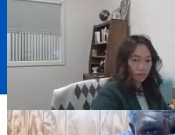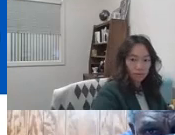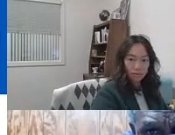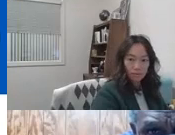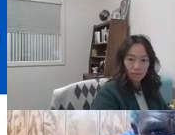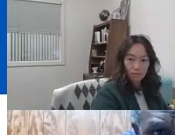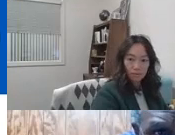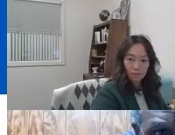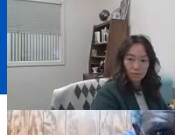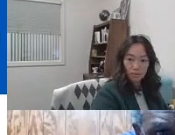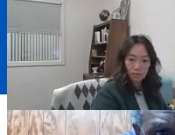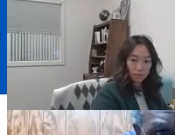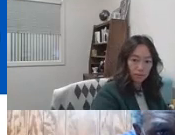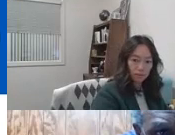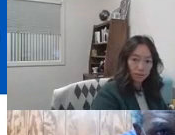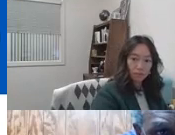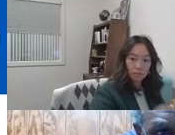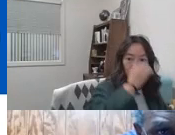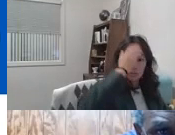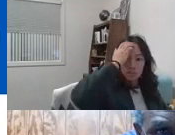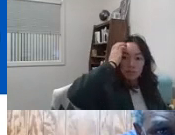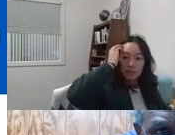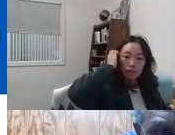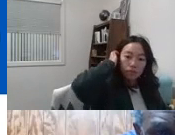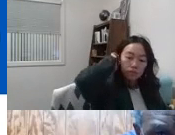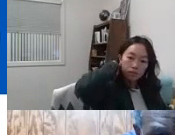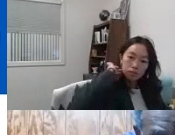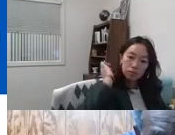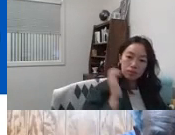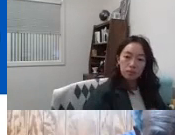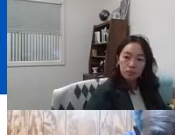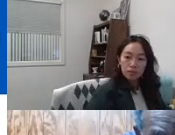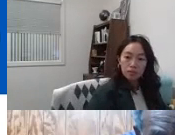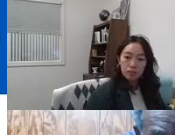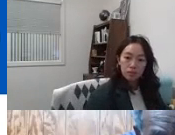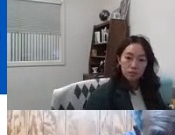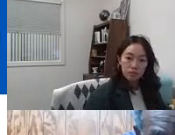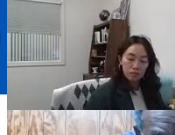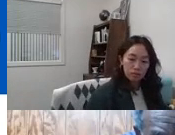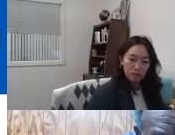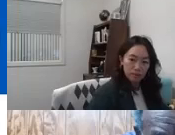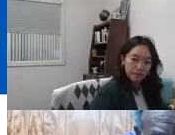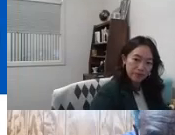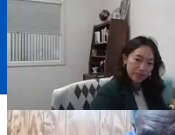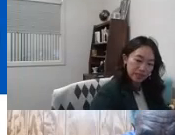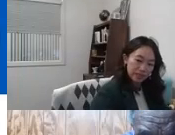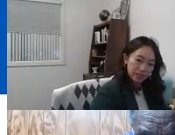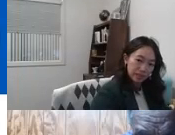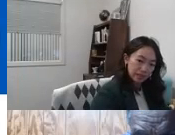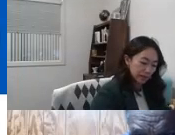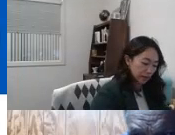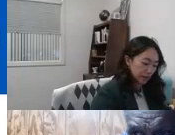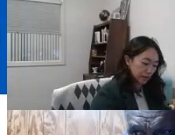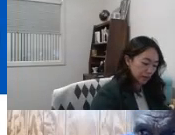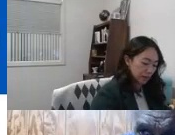December 5th, because they have to be hearing from constituents. This was a real opportunity for the city to move